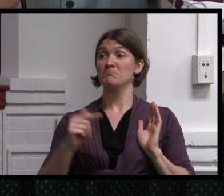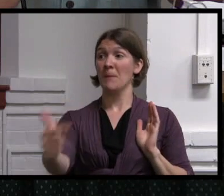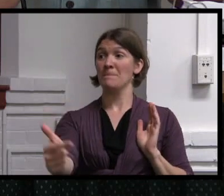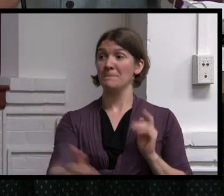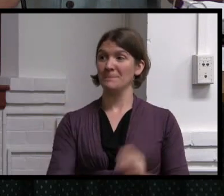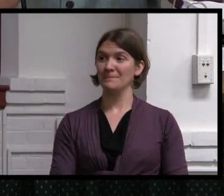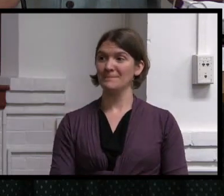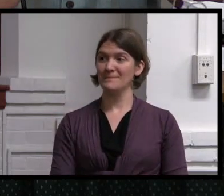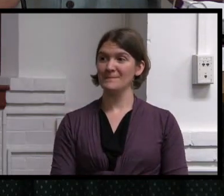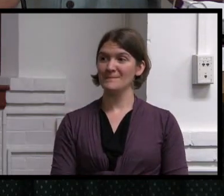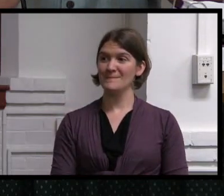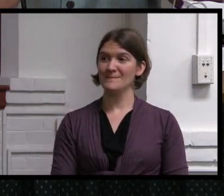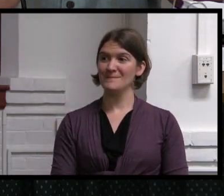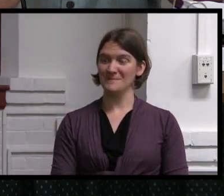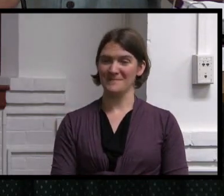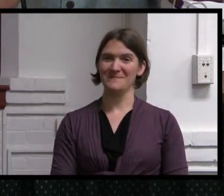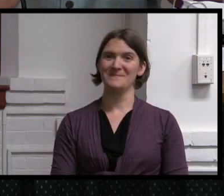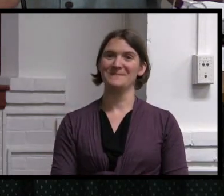later.